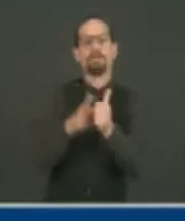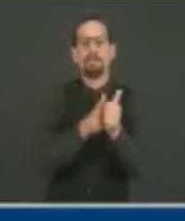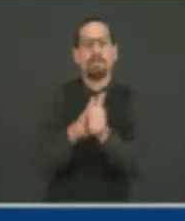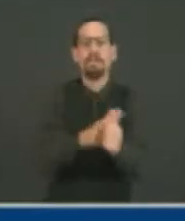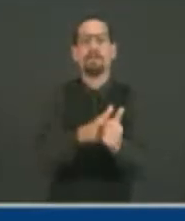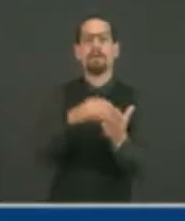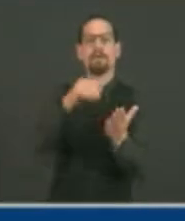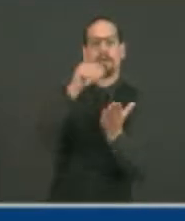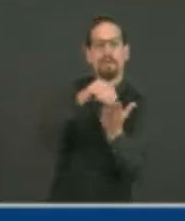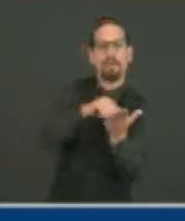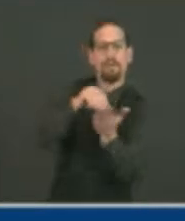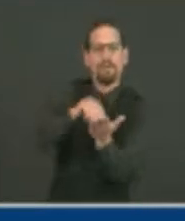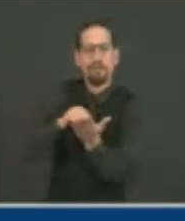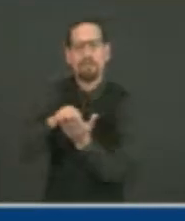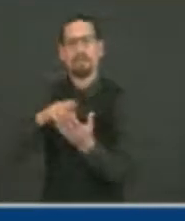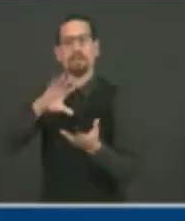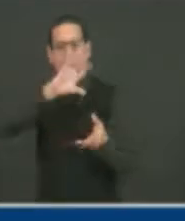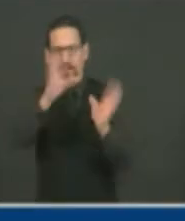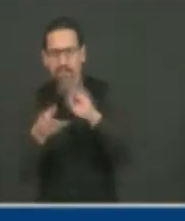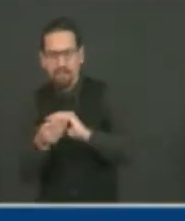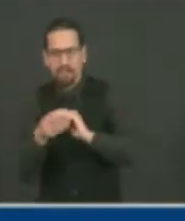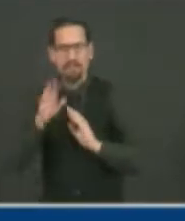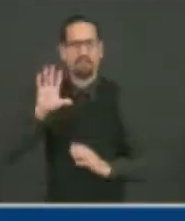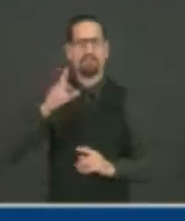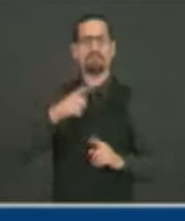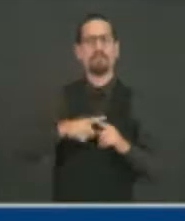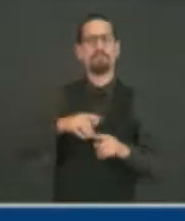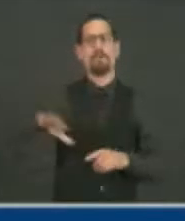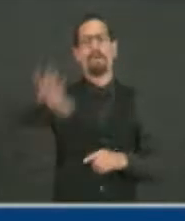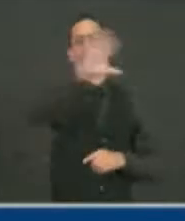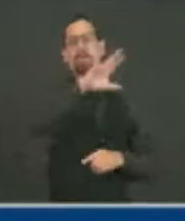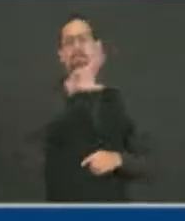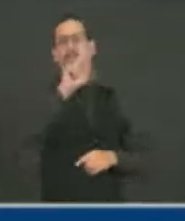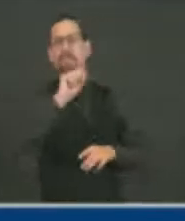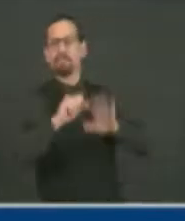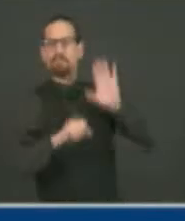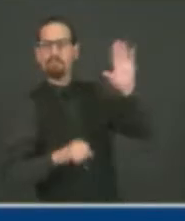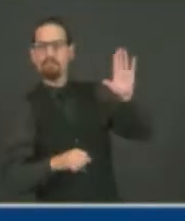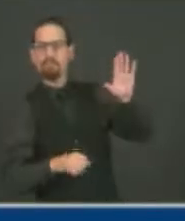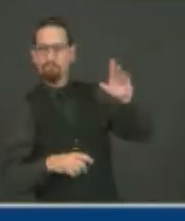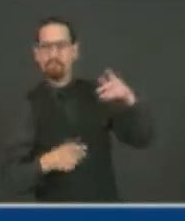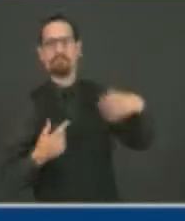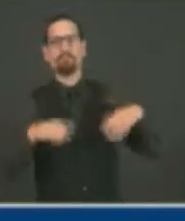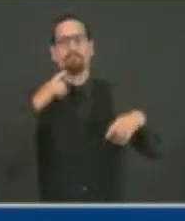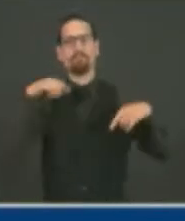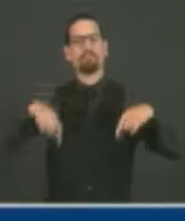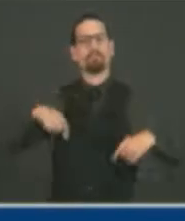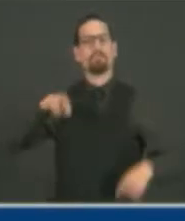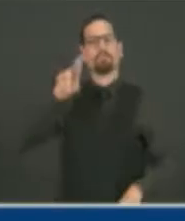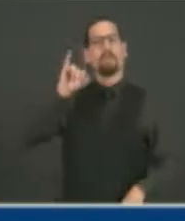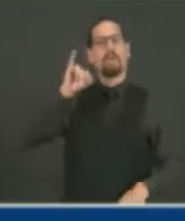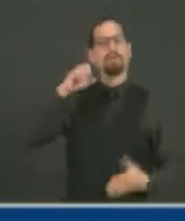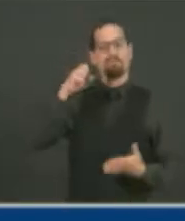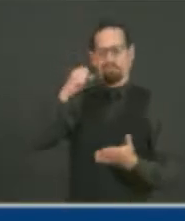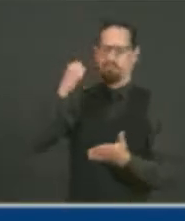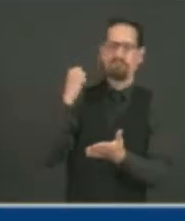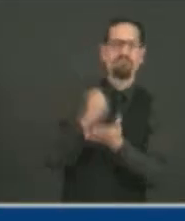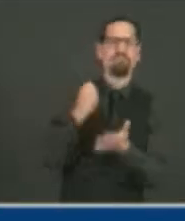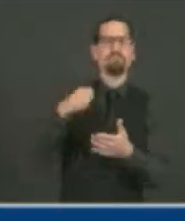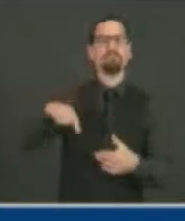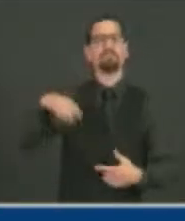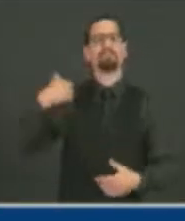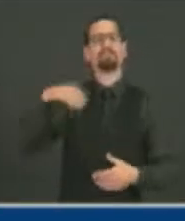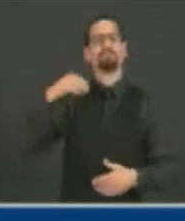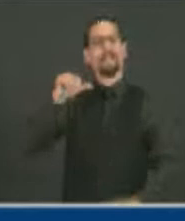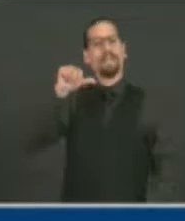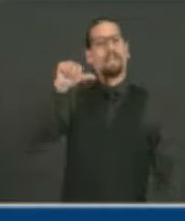Island an A+ for our data quality. That said, we're always looking to be better and